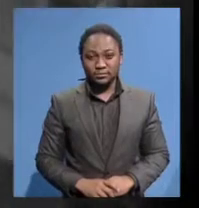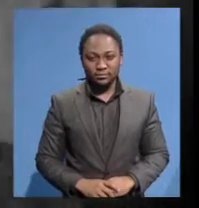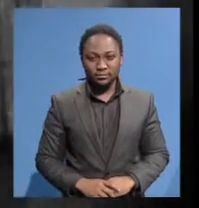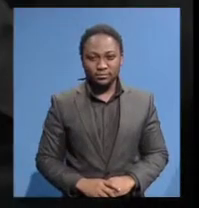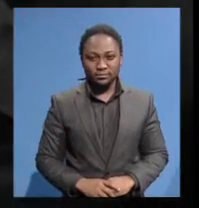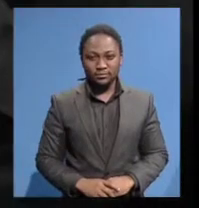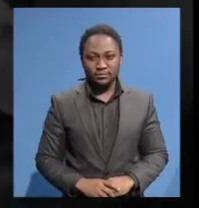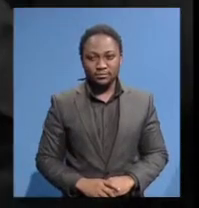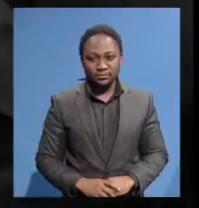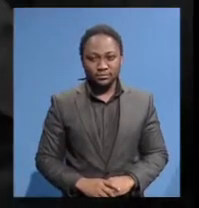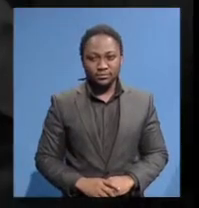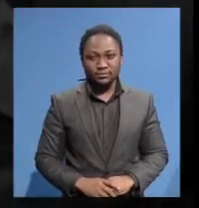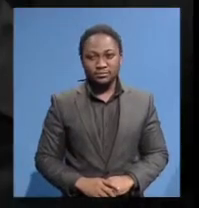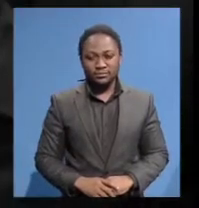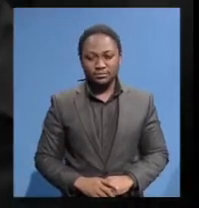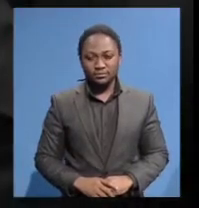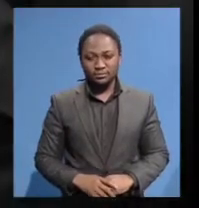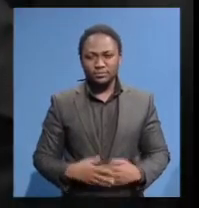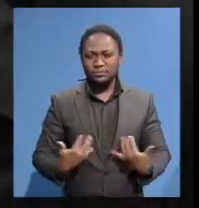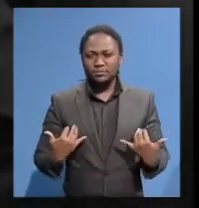zisanumdaba zisani